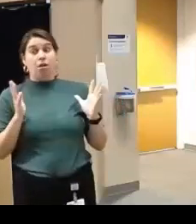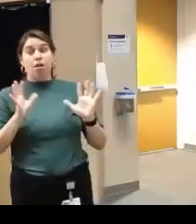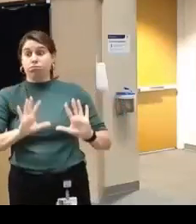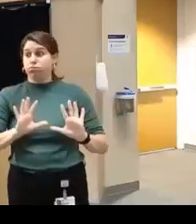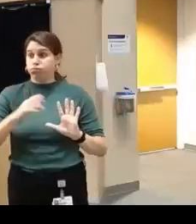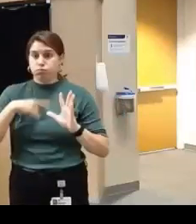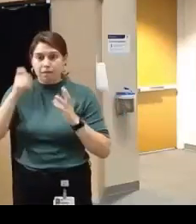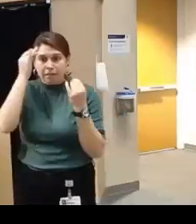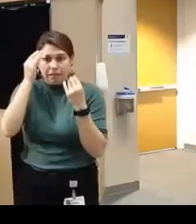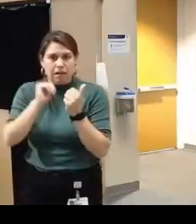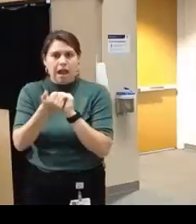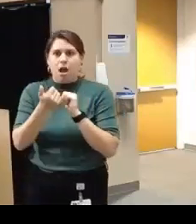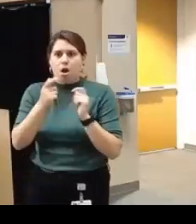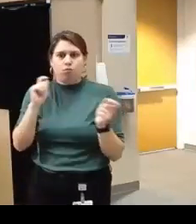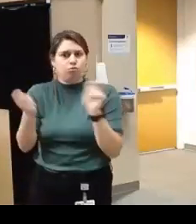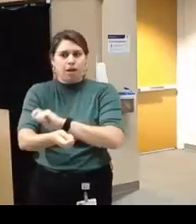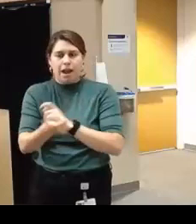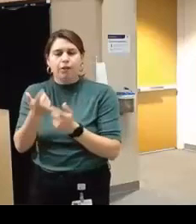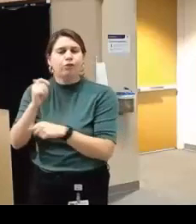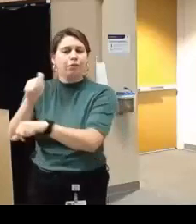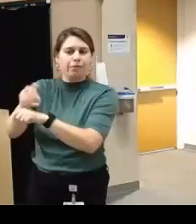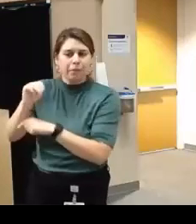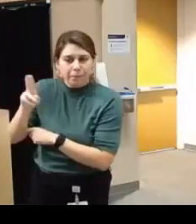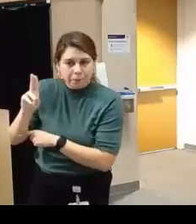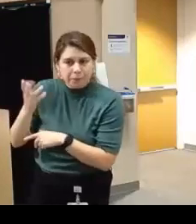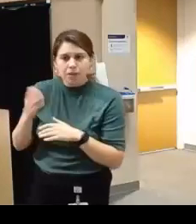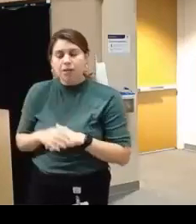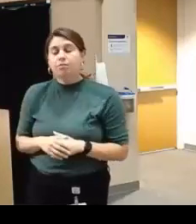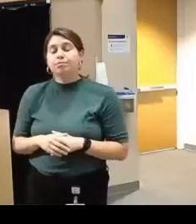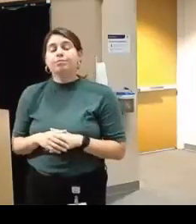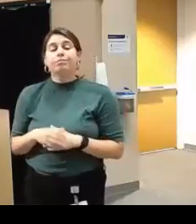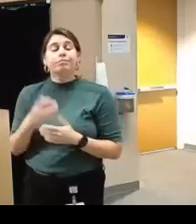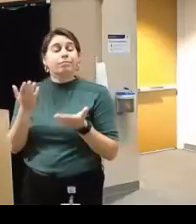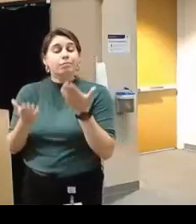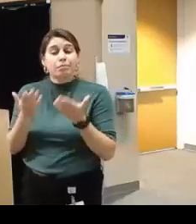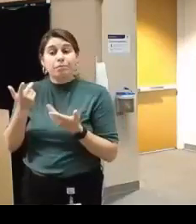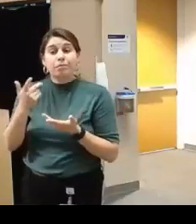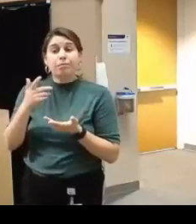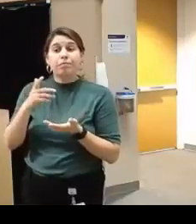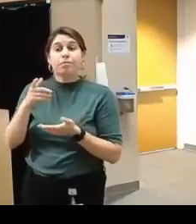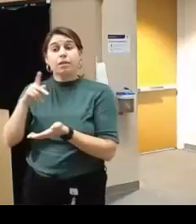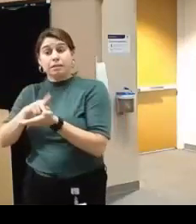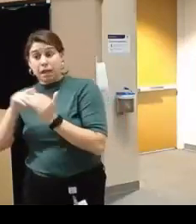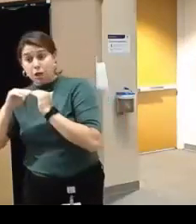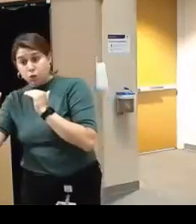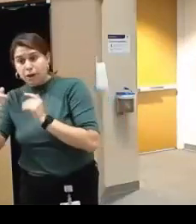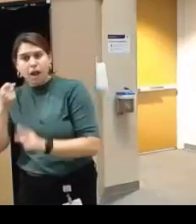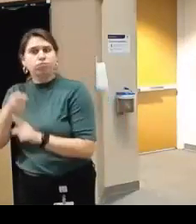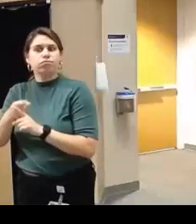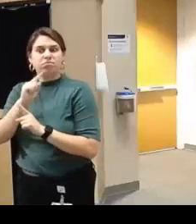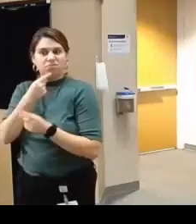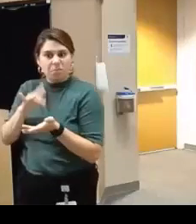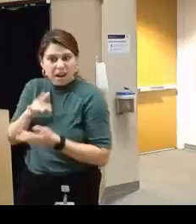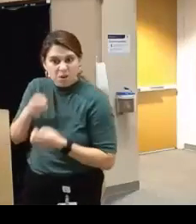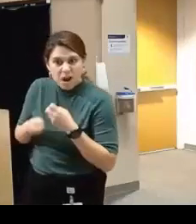think about a different way of caring for these patients. Or alternatively, a bad medical outcome on a psychiatric unit, right? Oh, we really